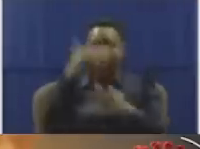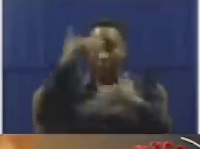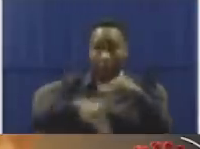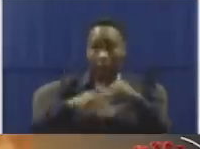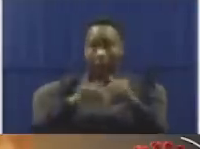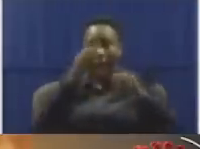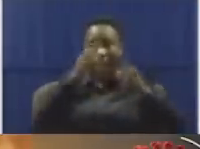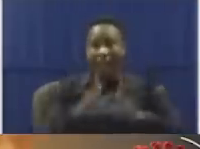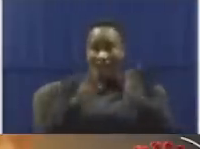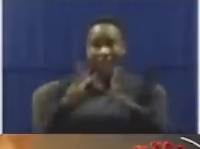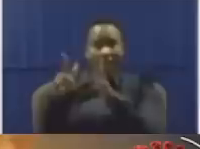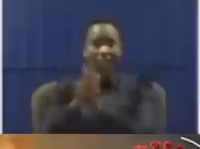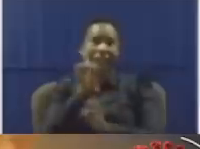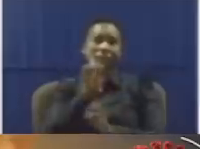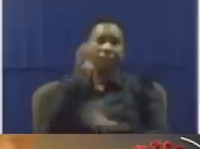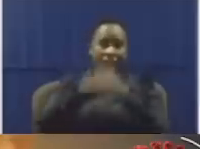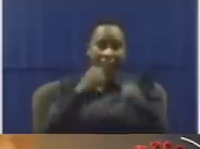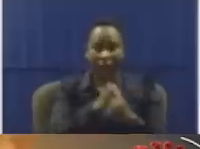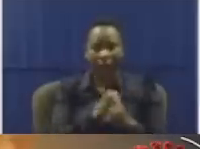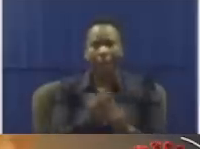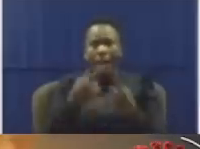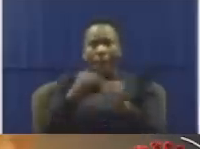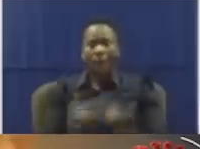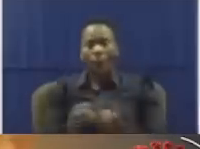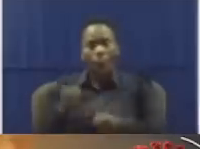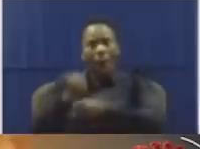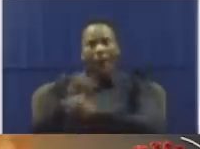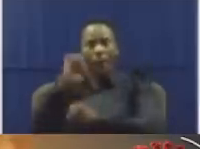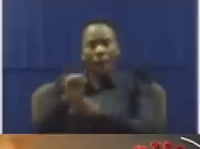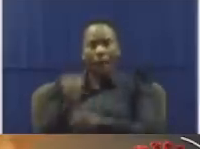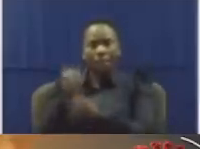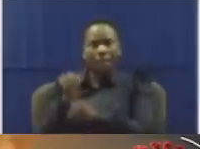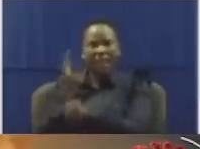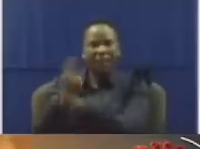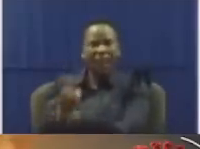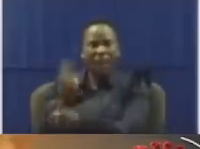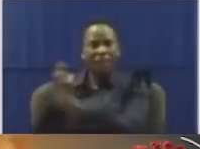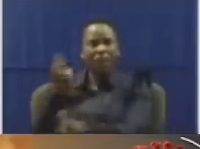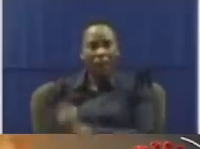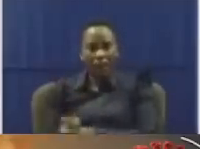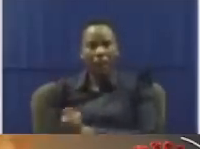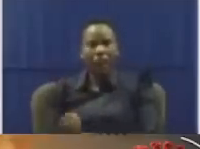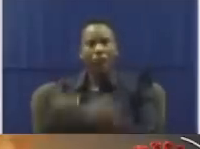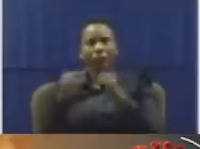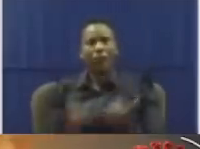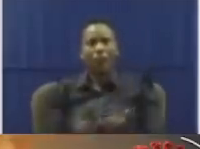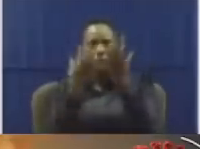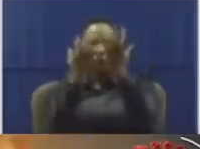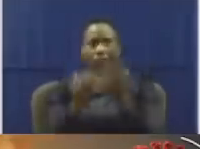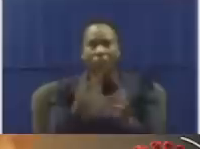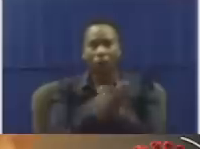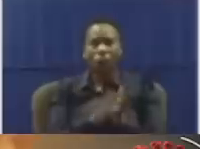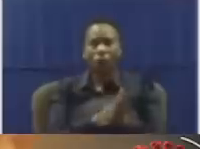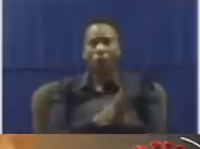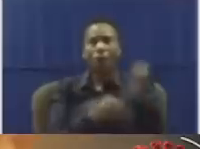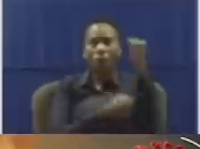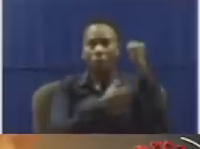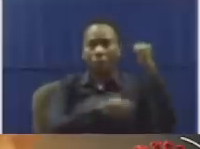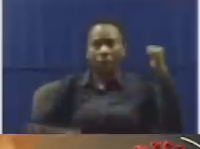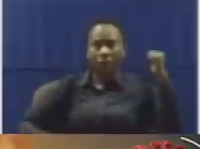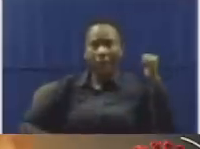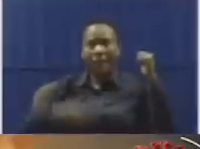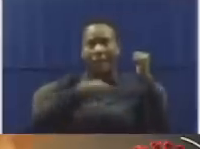crime areas are stretched thinner and thinner, the VIP protection budget of the president and his cabinet is the only police budget